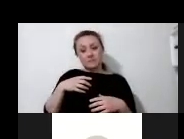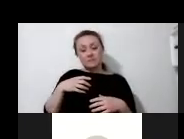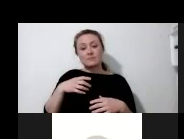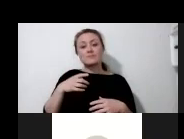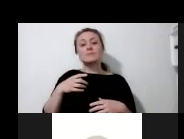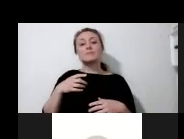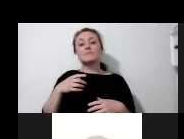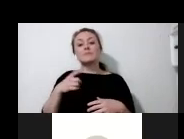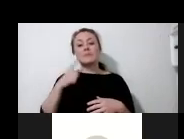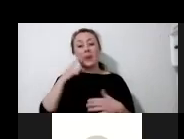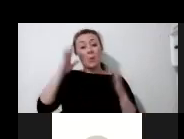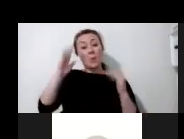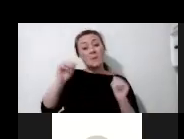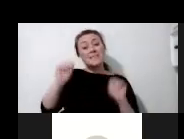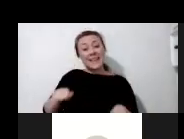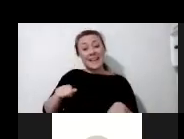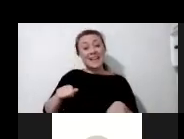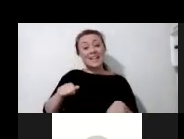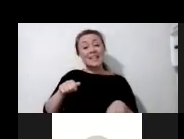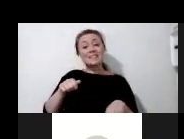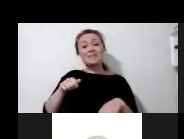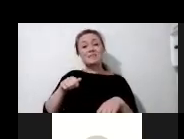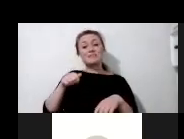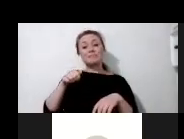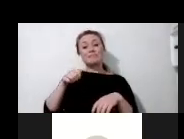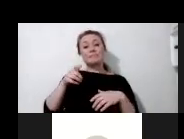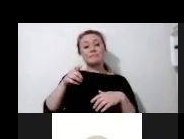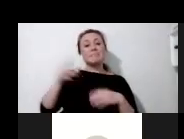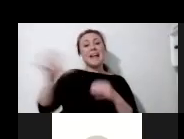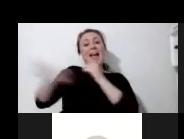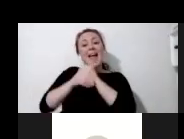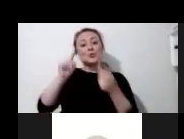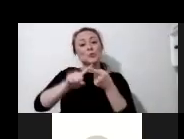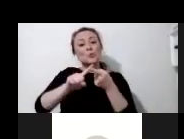African Journal of Medicine or Surgery. Next slide.